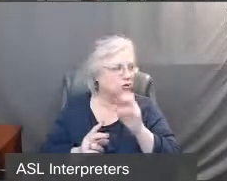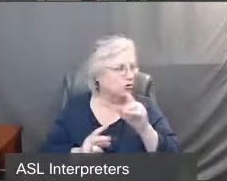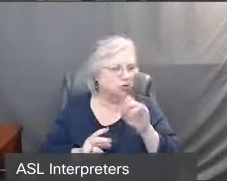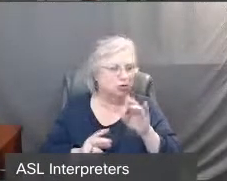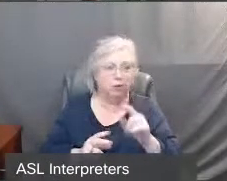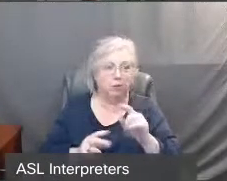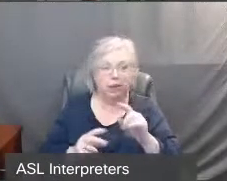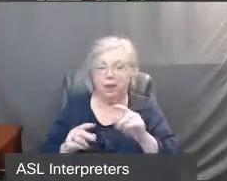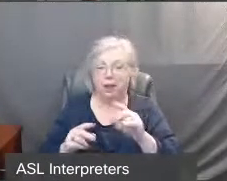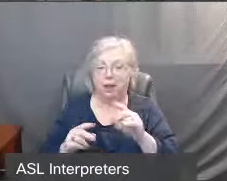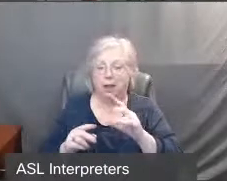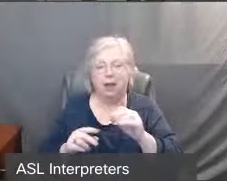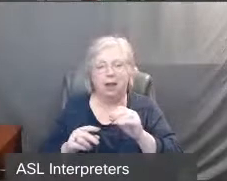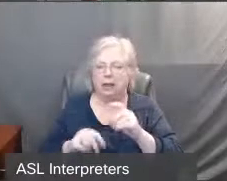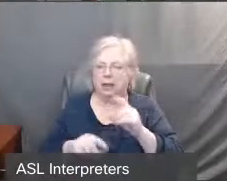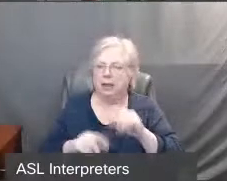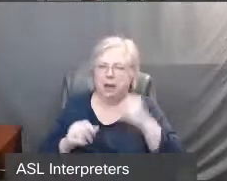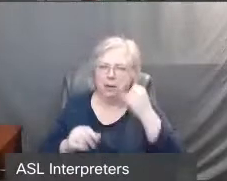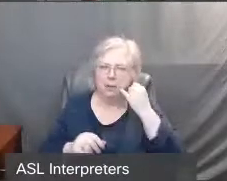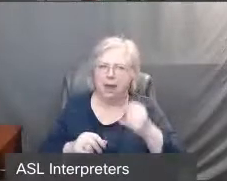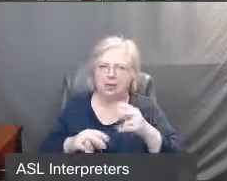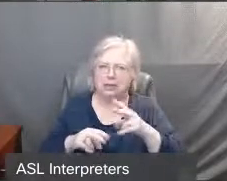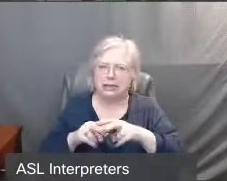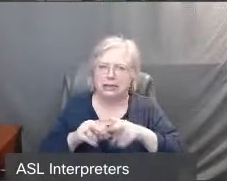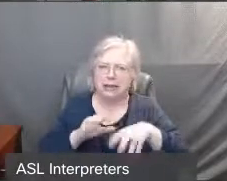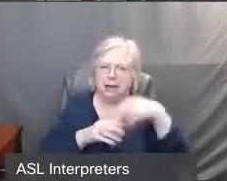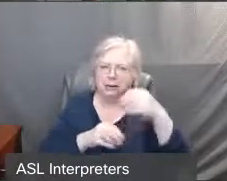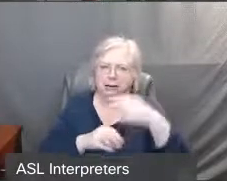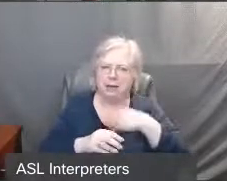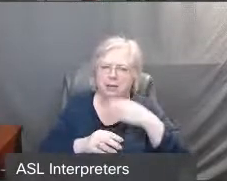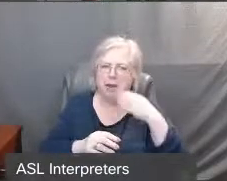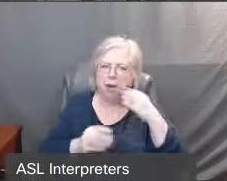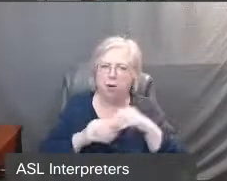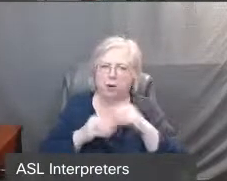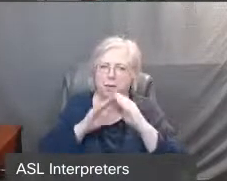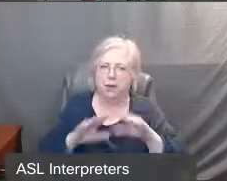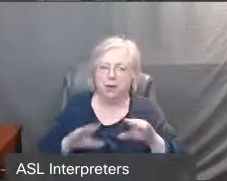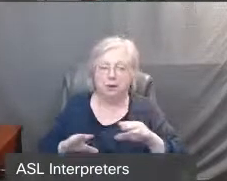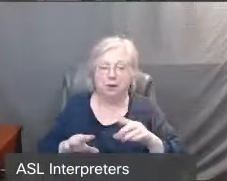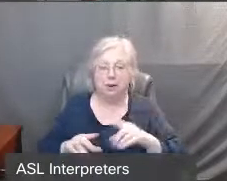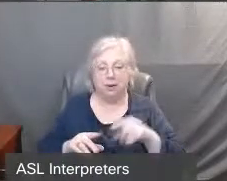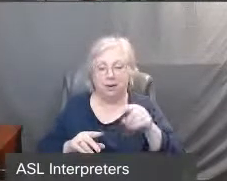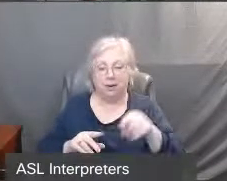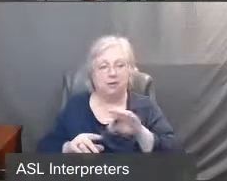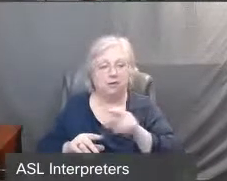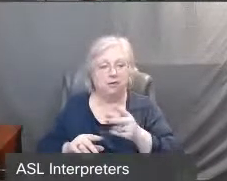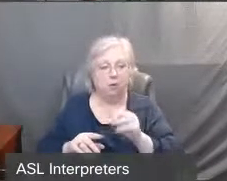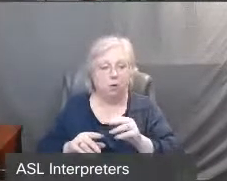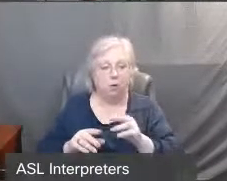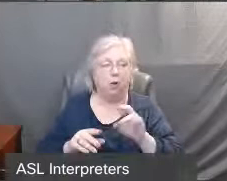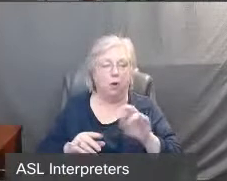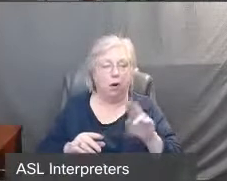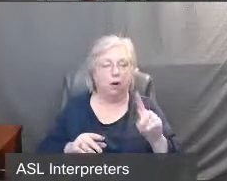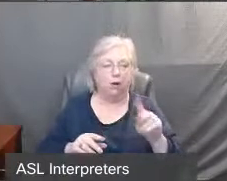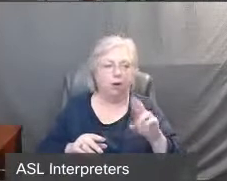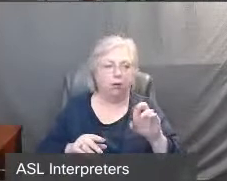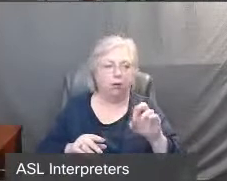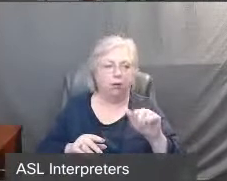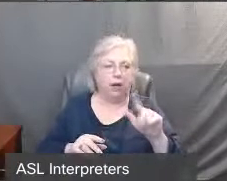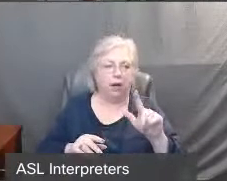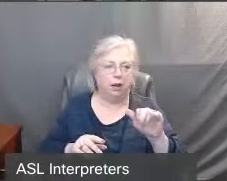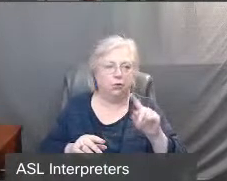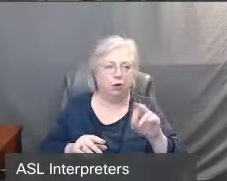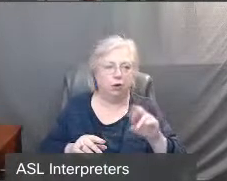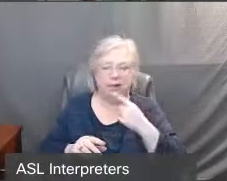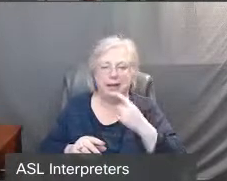my home in peace and quiet. This form by Arkansas Realtors says it all. The